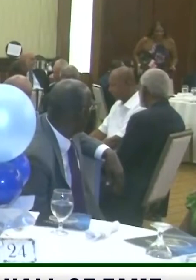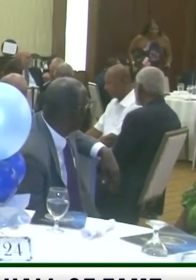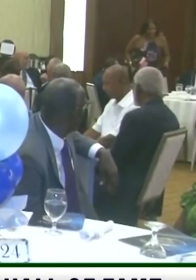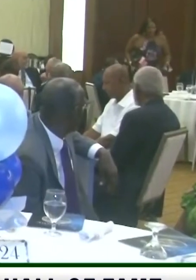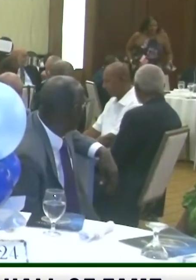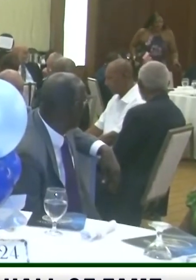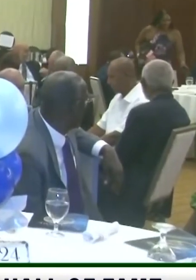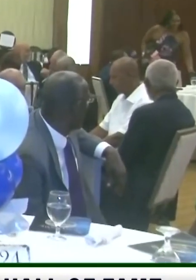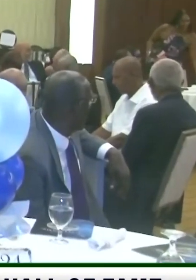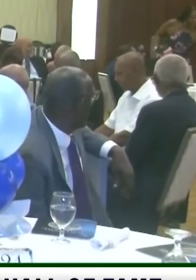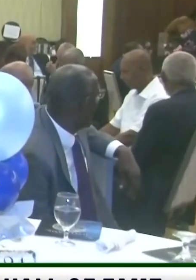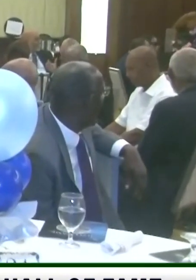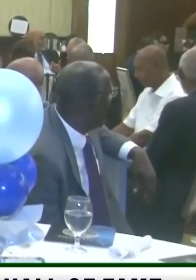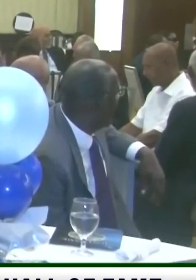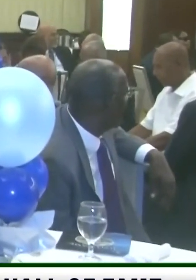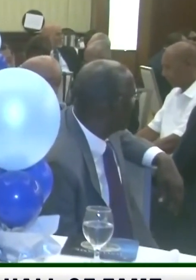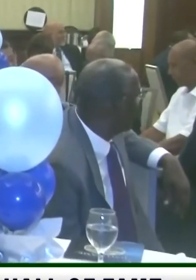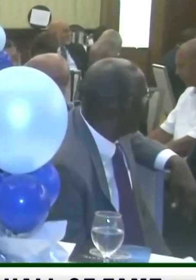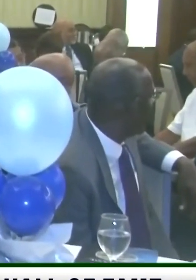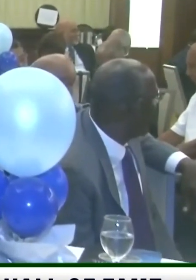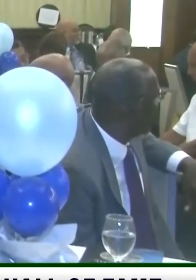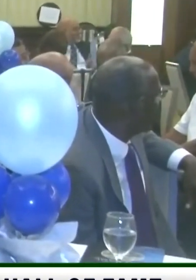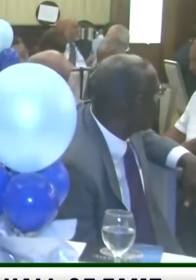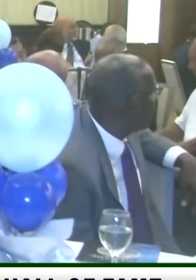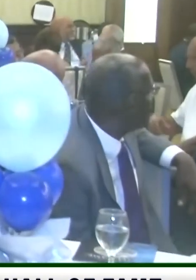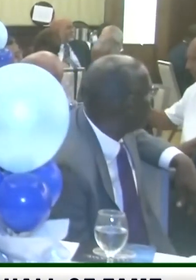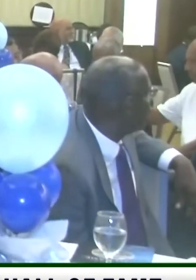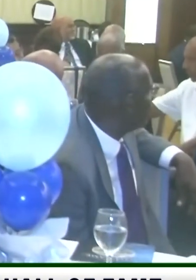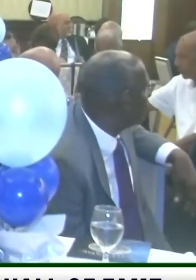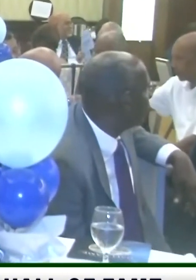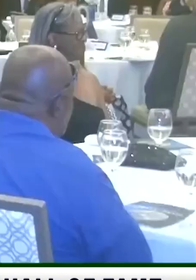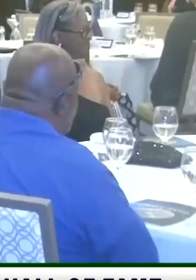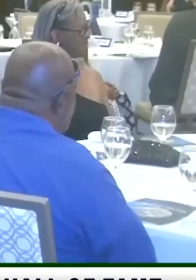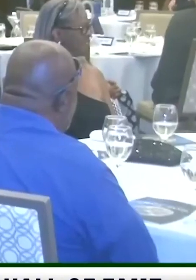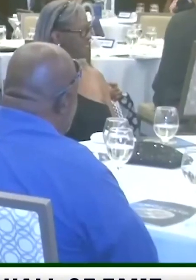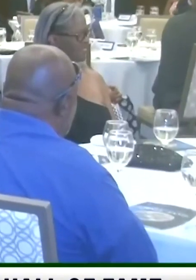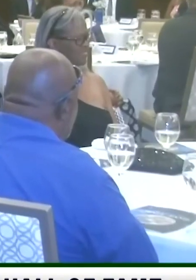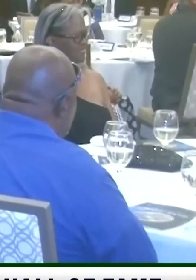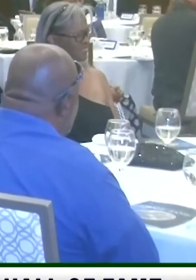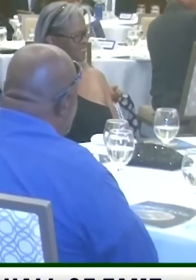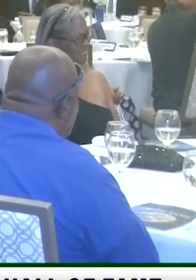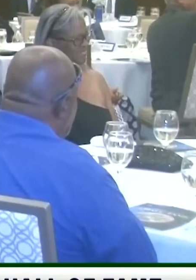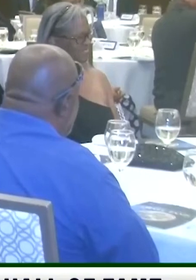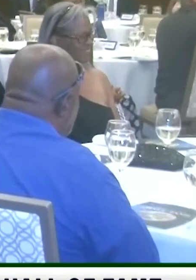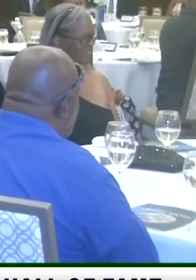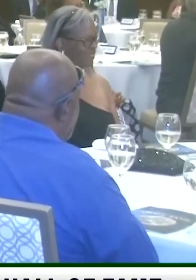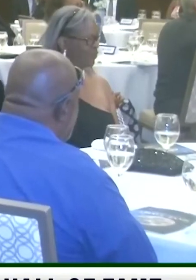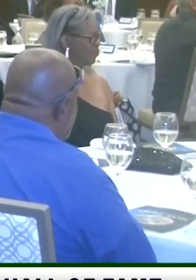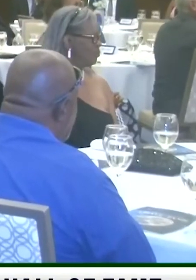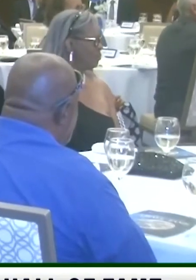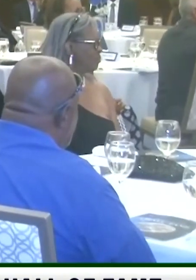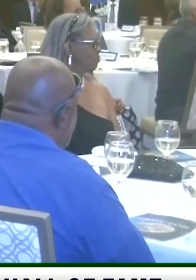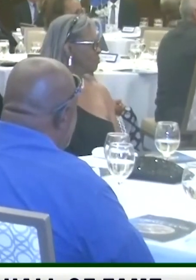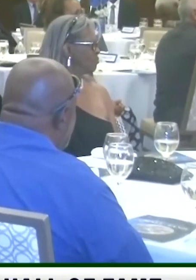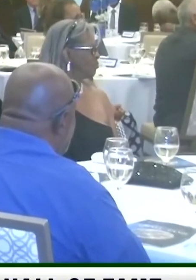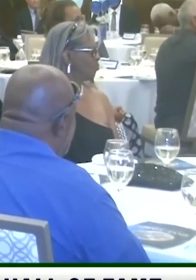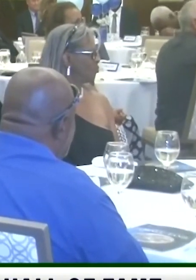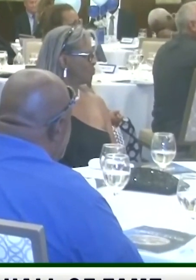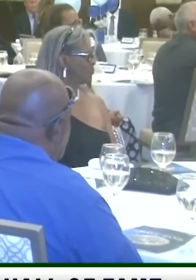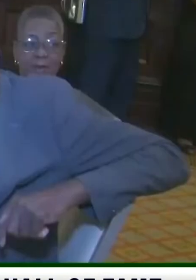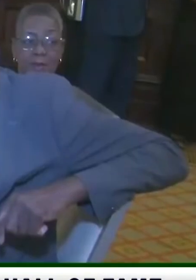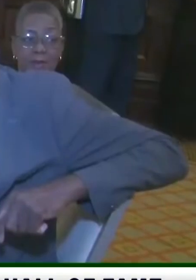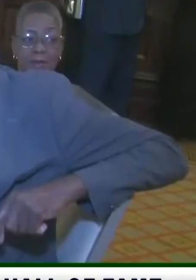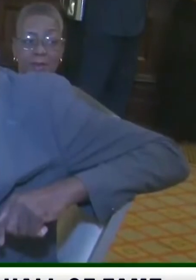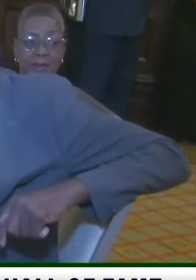Mac Welling Todman and the late Samuel Scott and Tyrone Smith. In delivering the featured